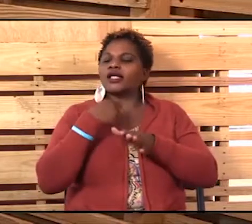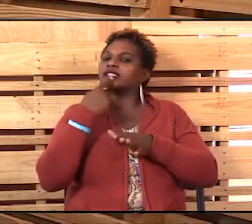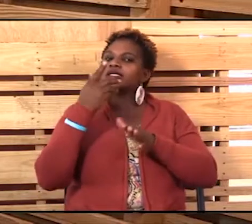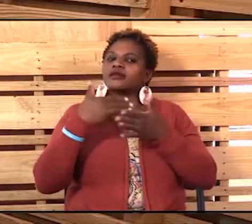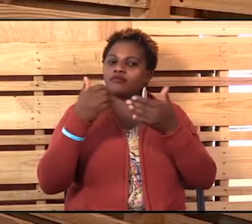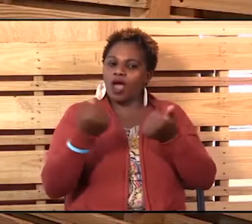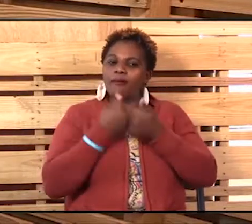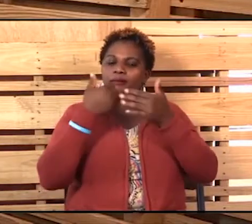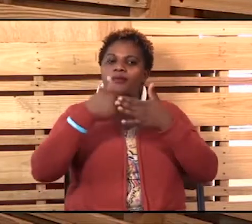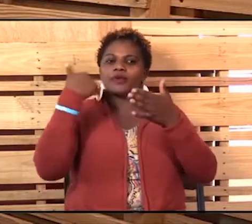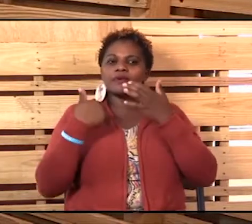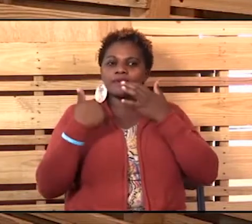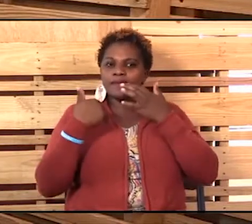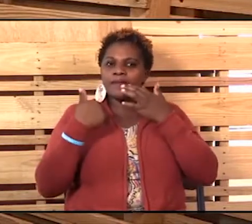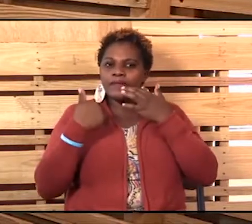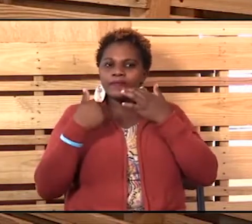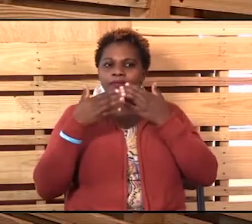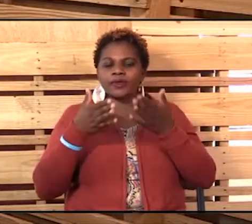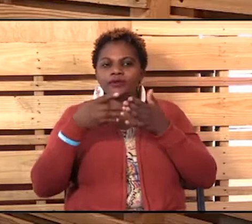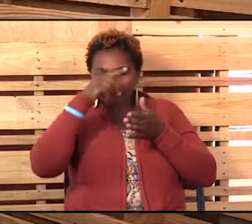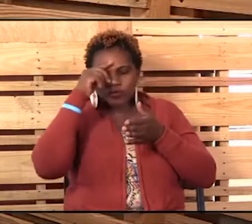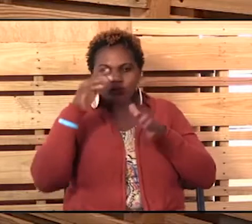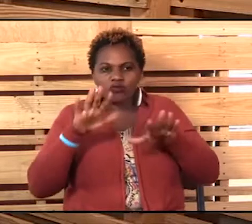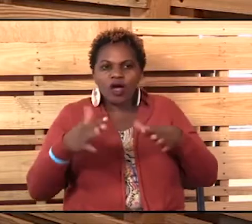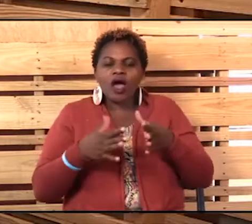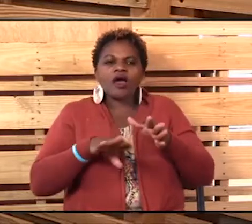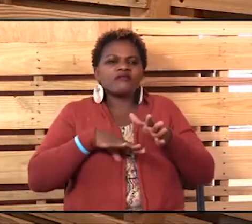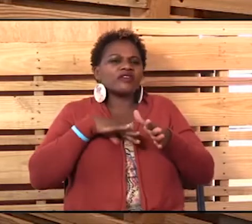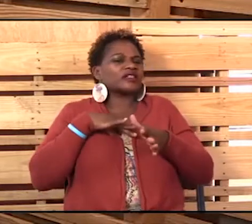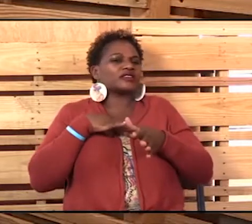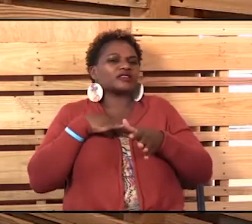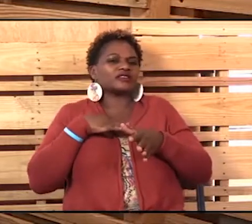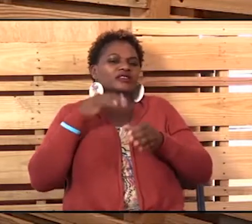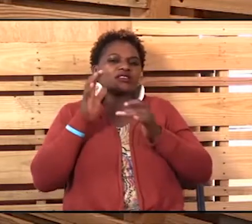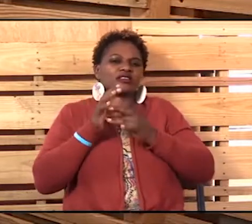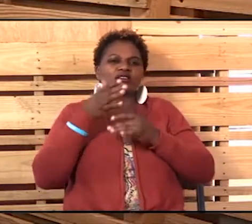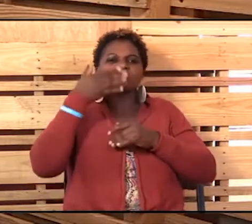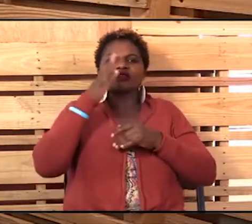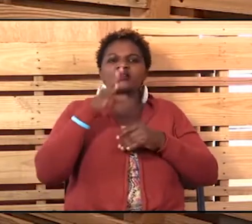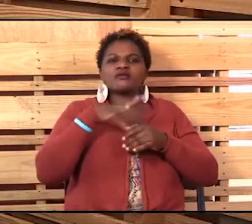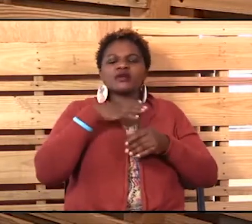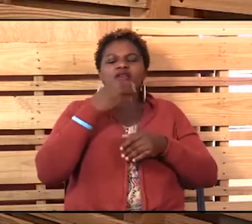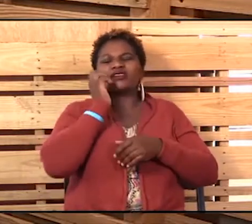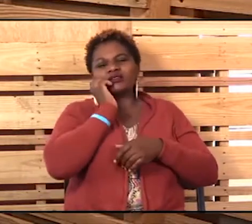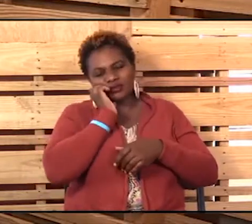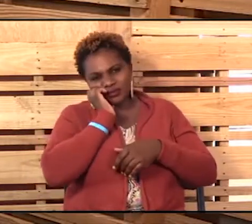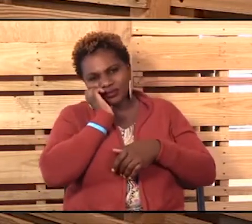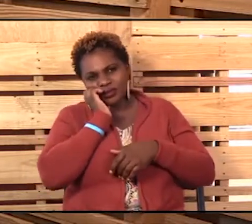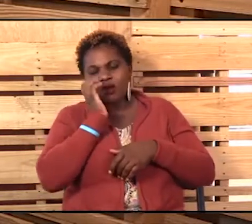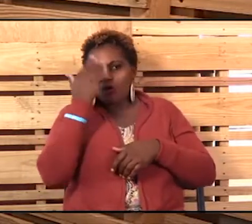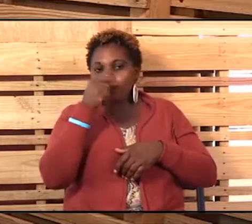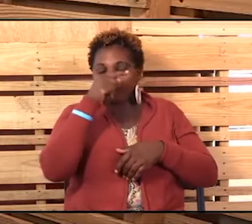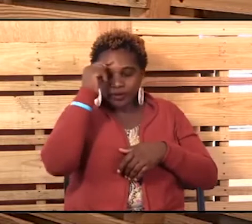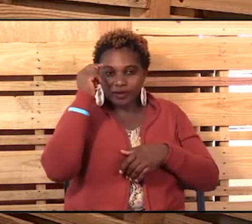said it would happen before. So now, because of how they felt, what actually had made them even more sadder was